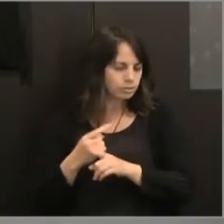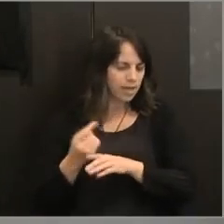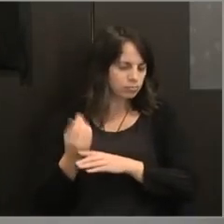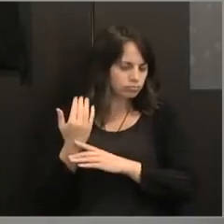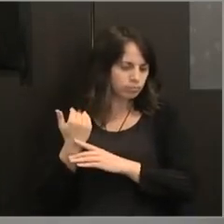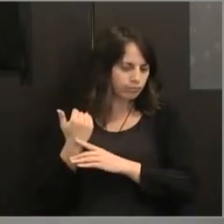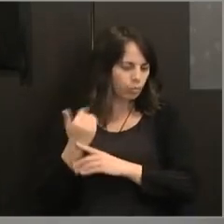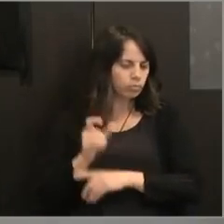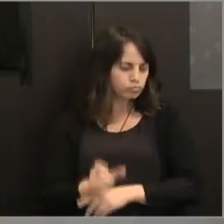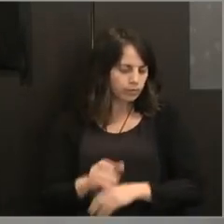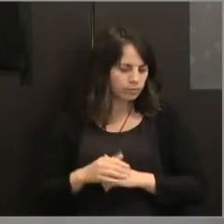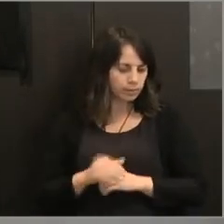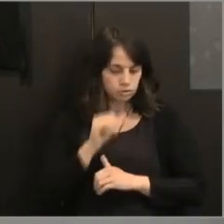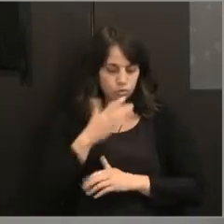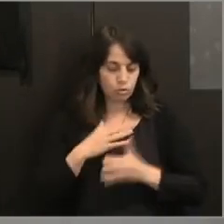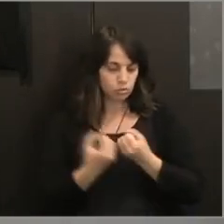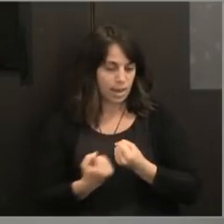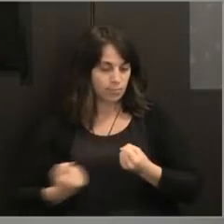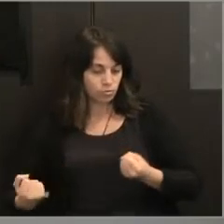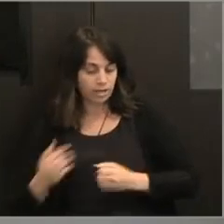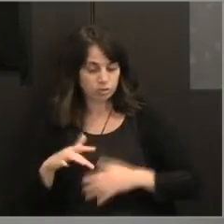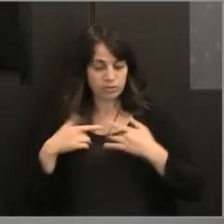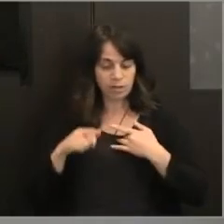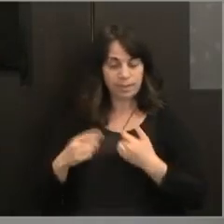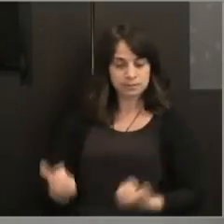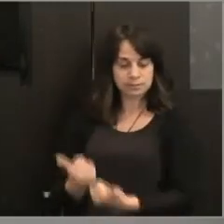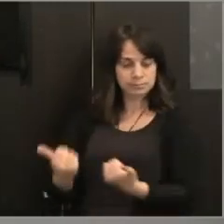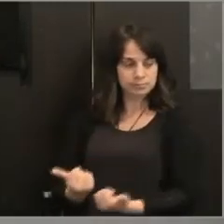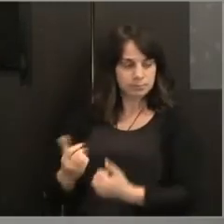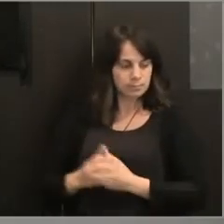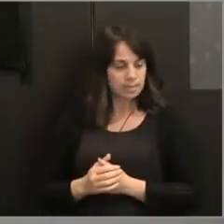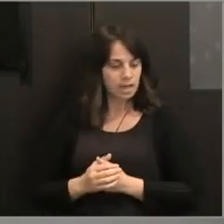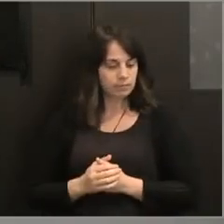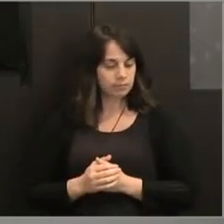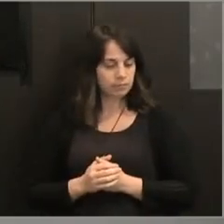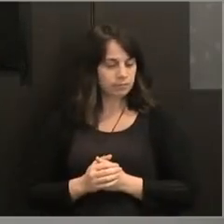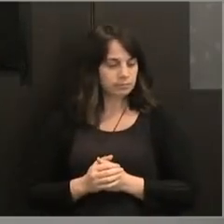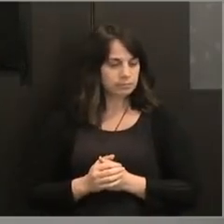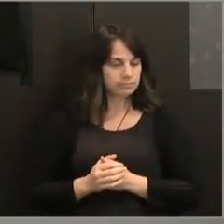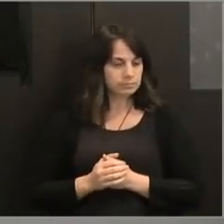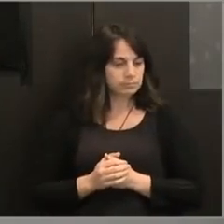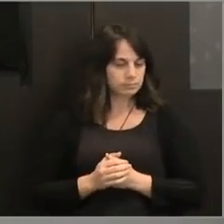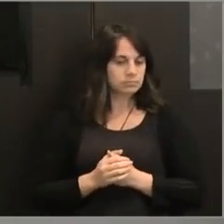elaborate on, in effect, whether that goes far enough against the kōrero that you've given us this afternoon.